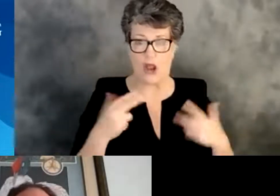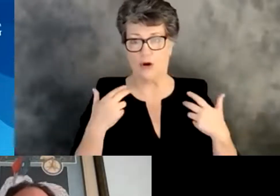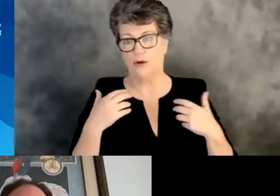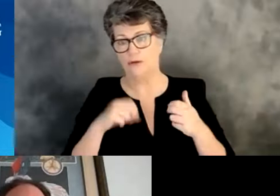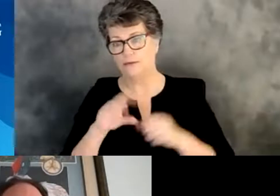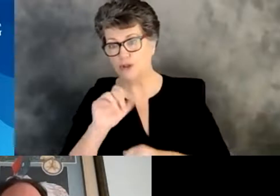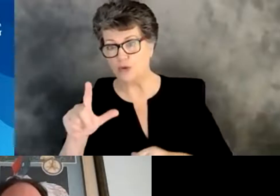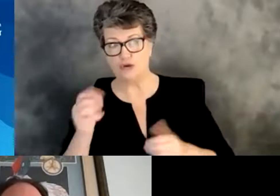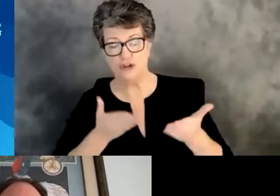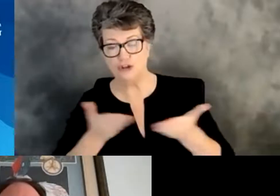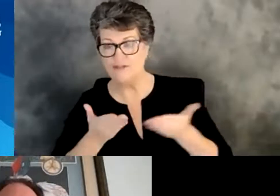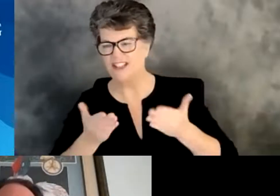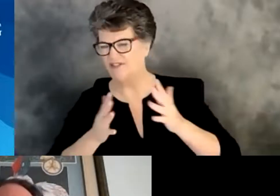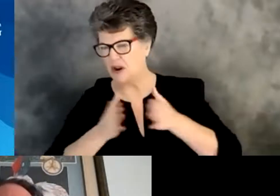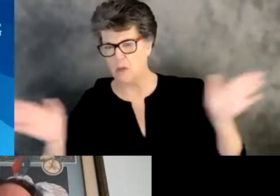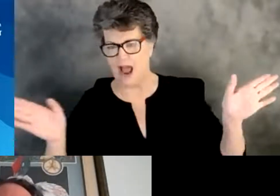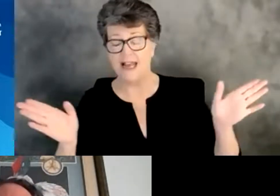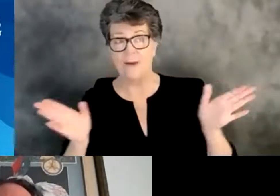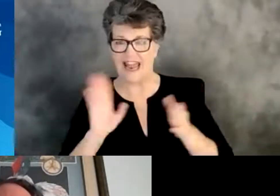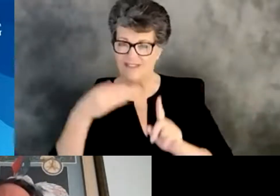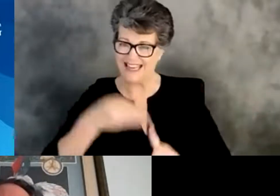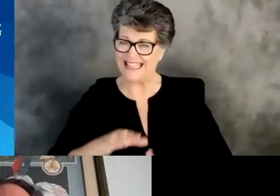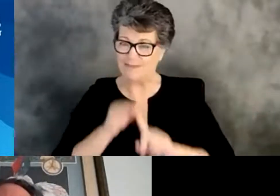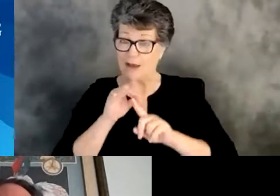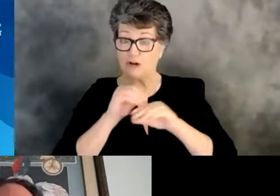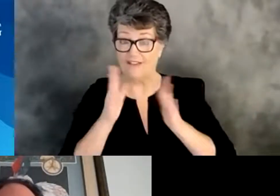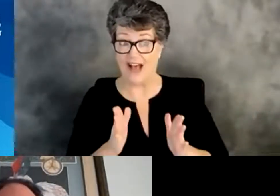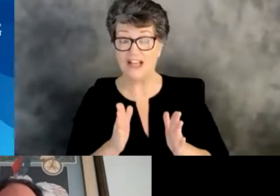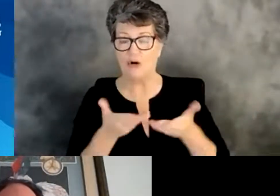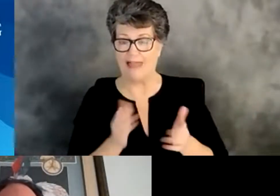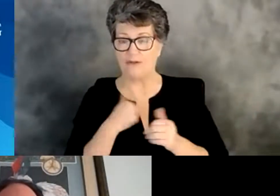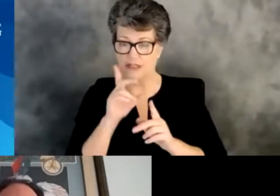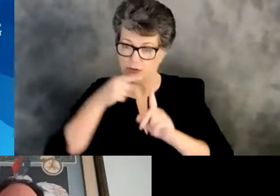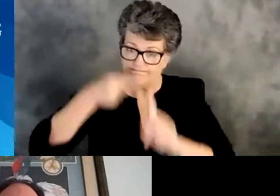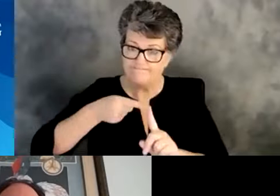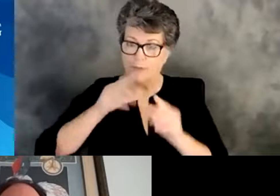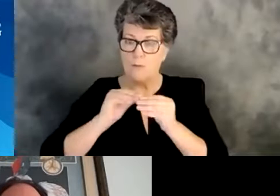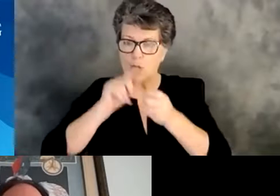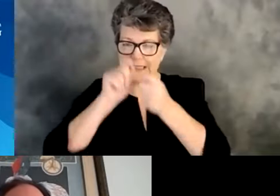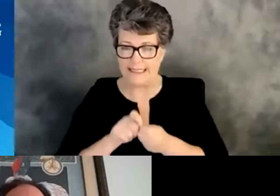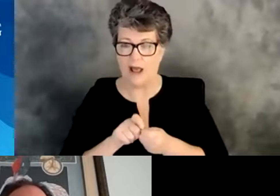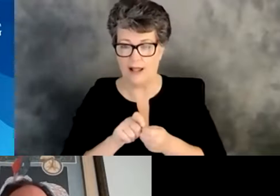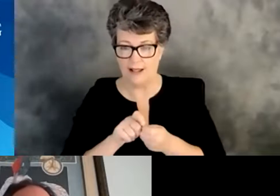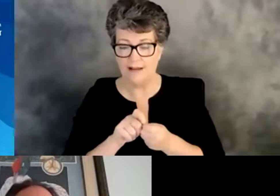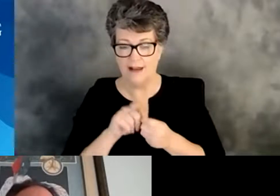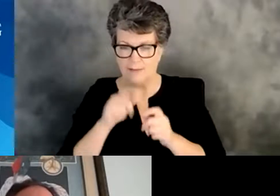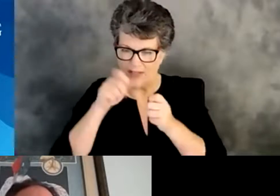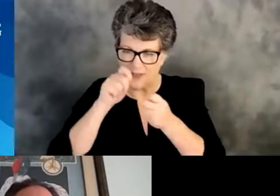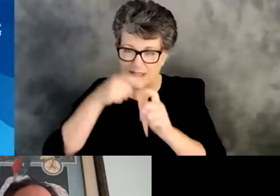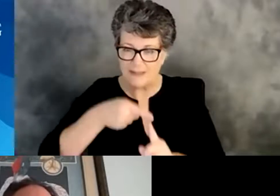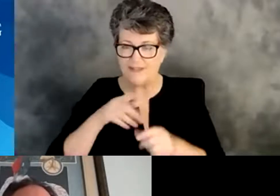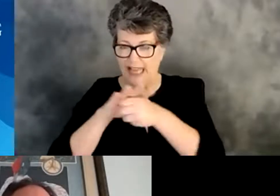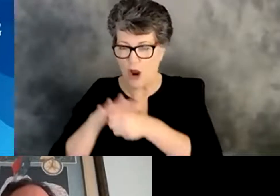of things. And so having a special advisor really allows us to hone in and get in much more detail on the specific areas